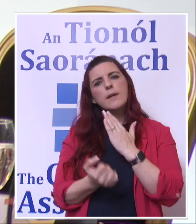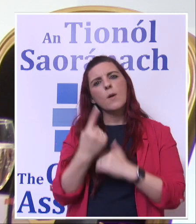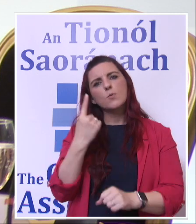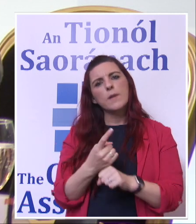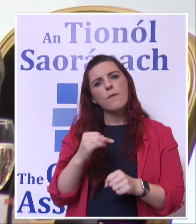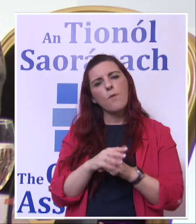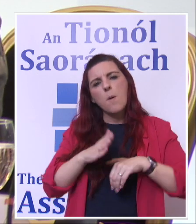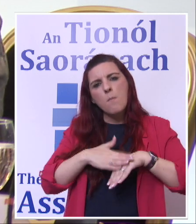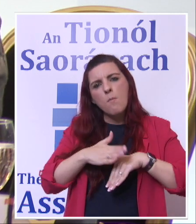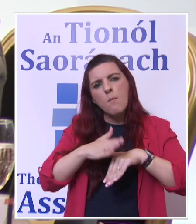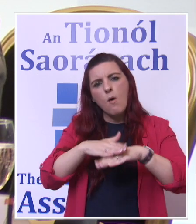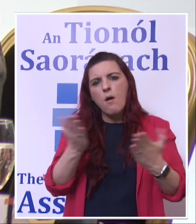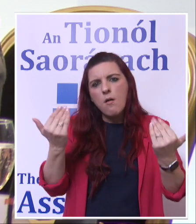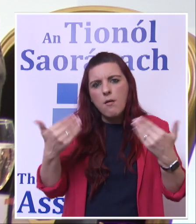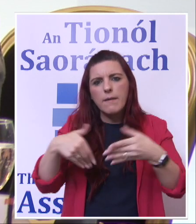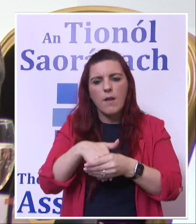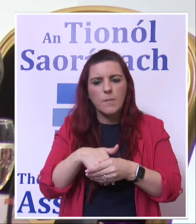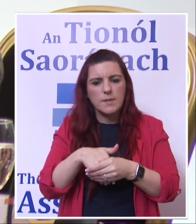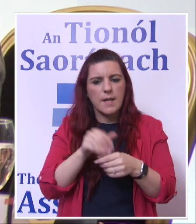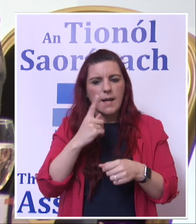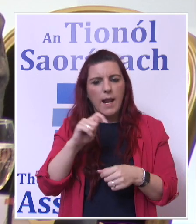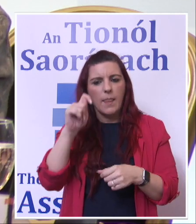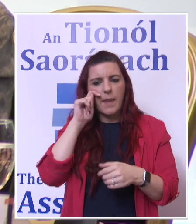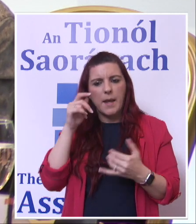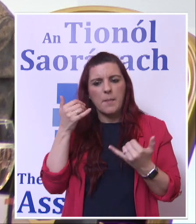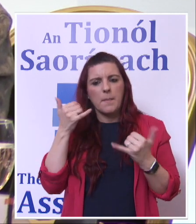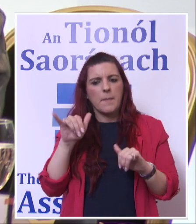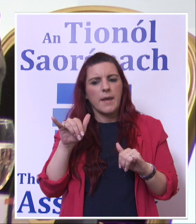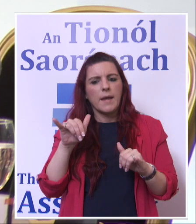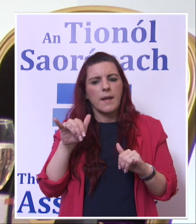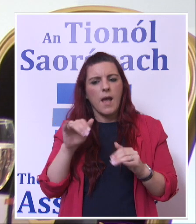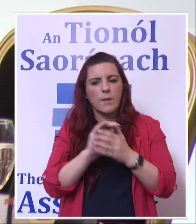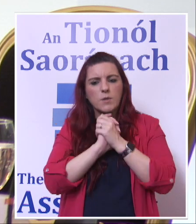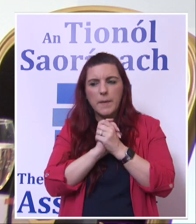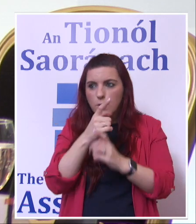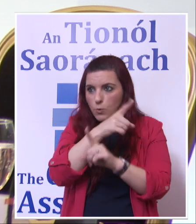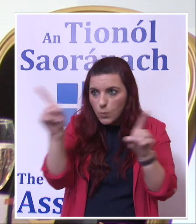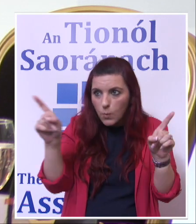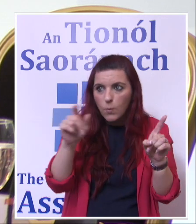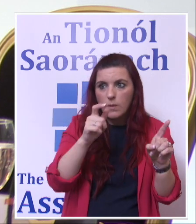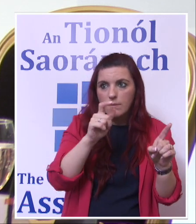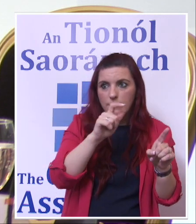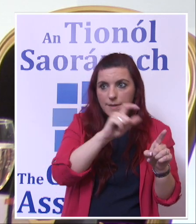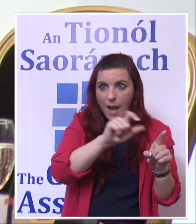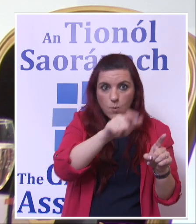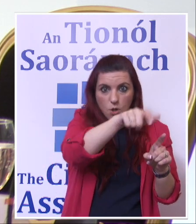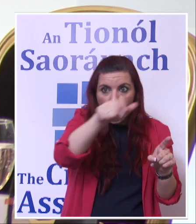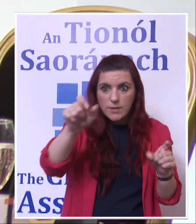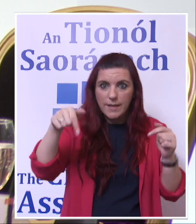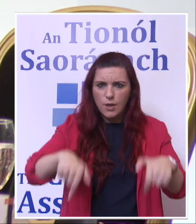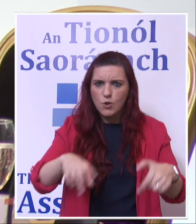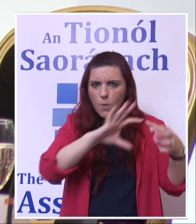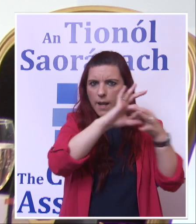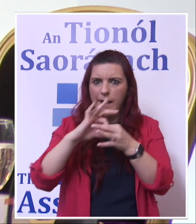for more involvement here. And I think maybe I'd appeal to the councillors who are here to maybe liaise with the